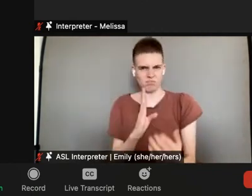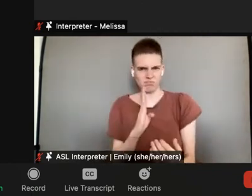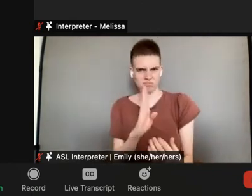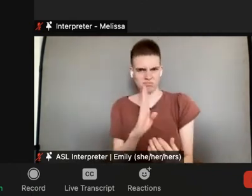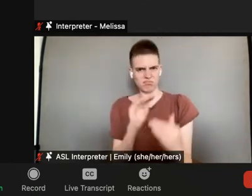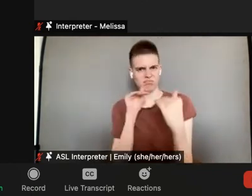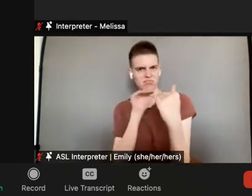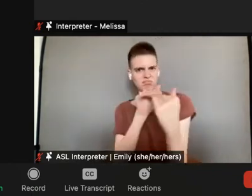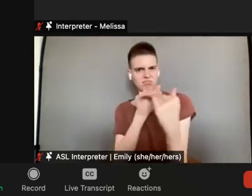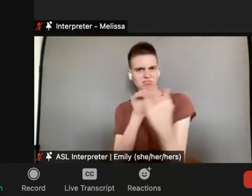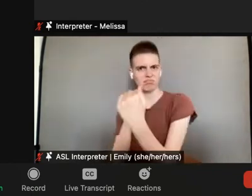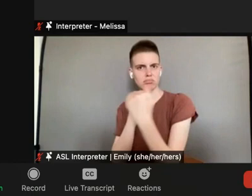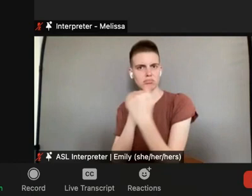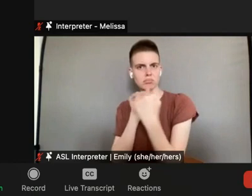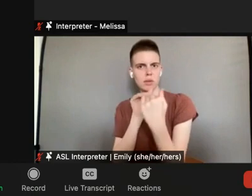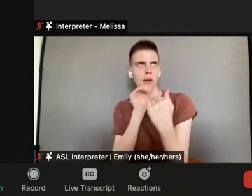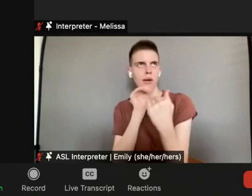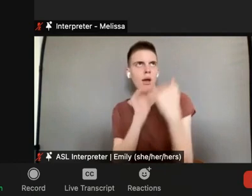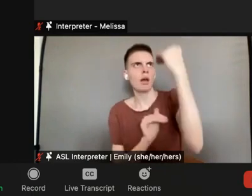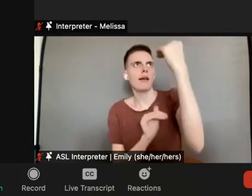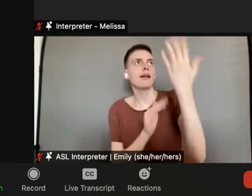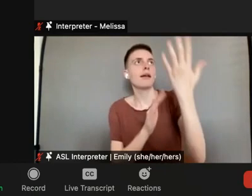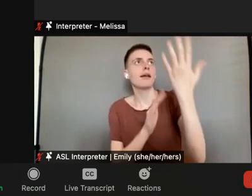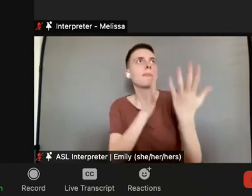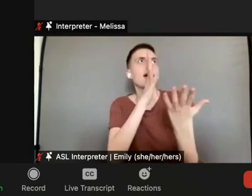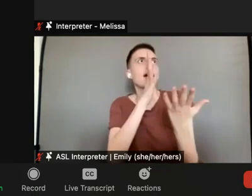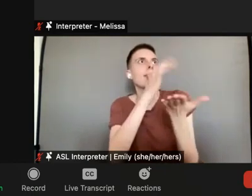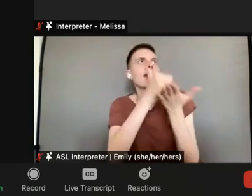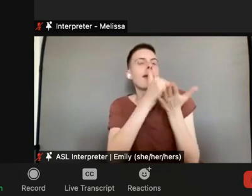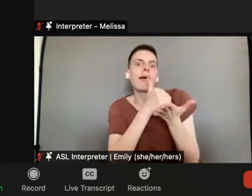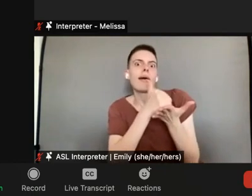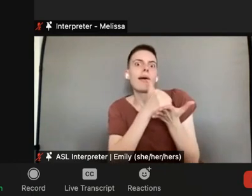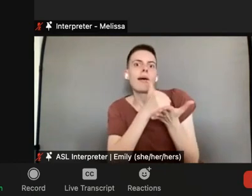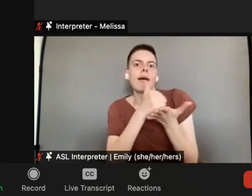relationship, not a mini mom, right?